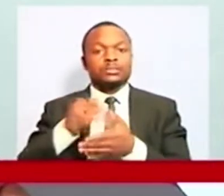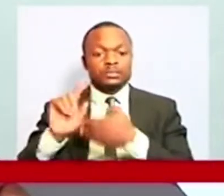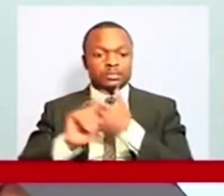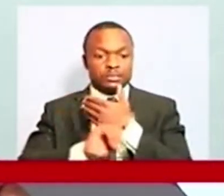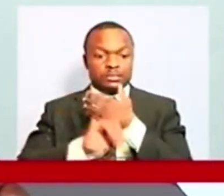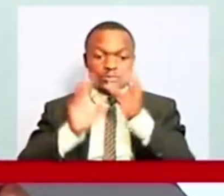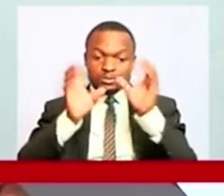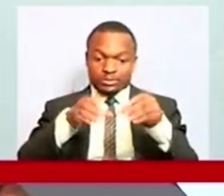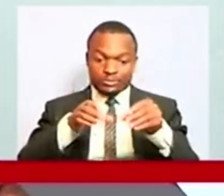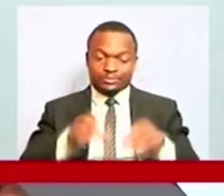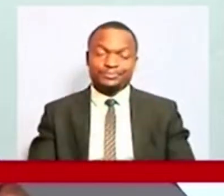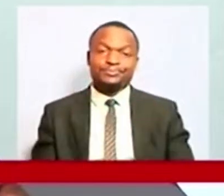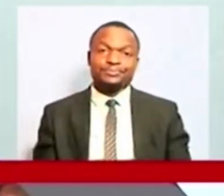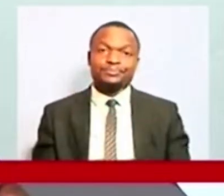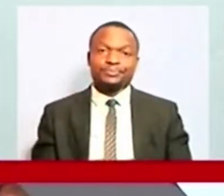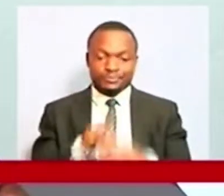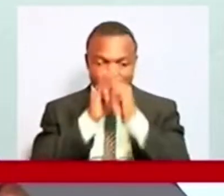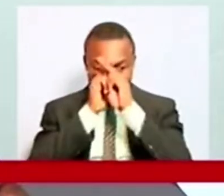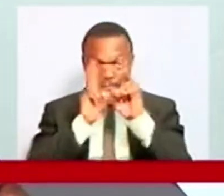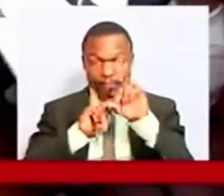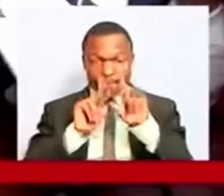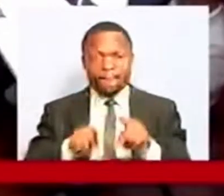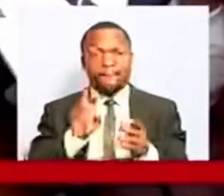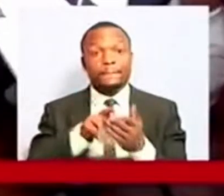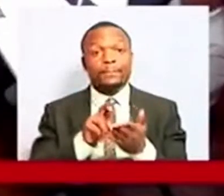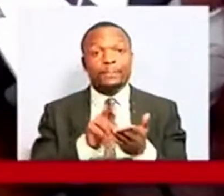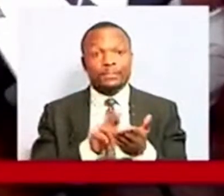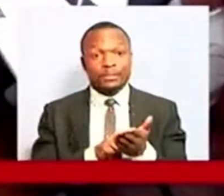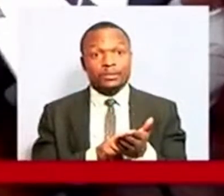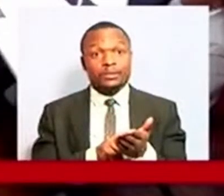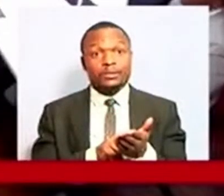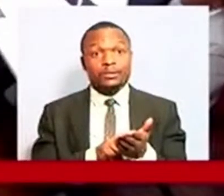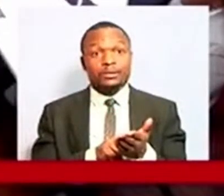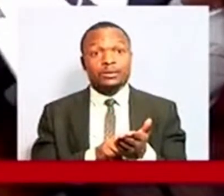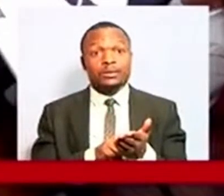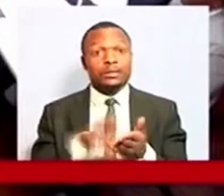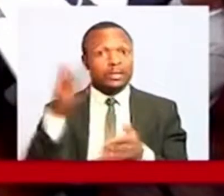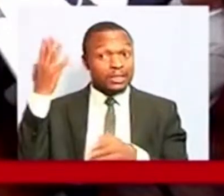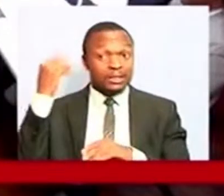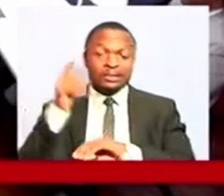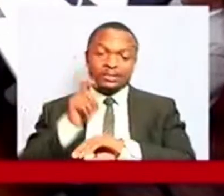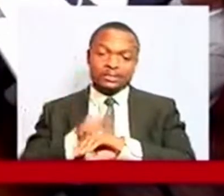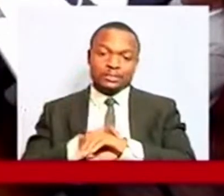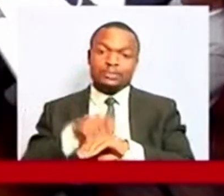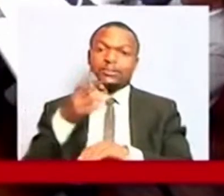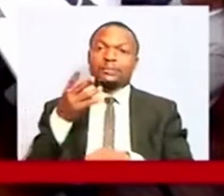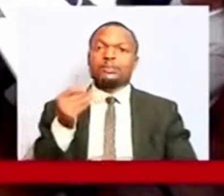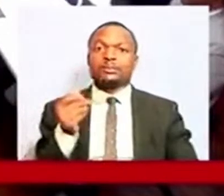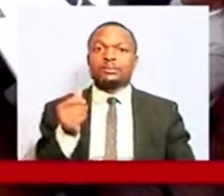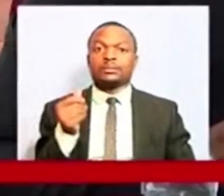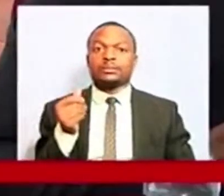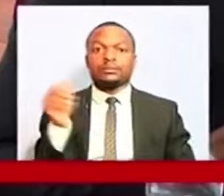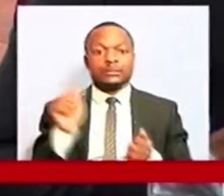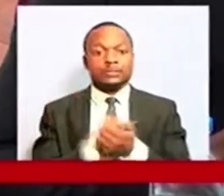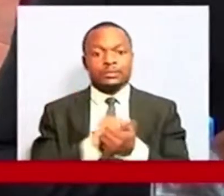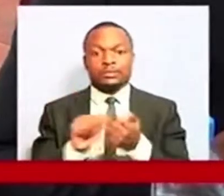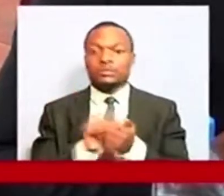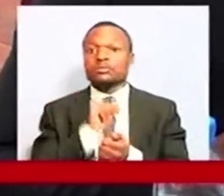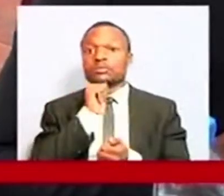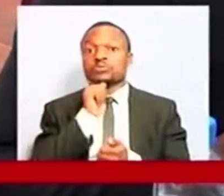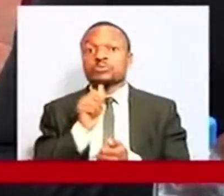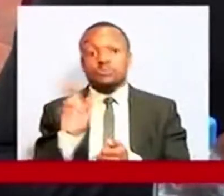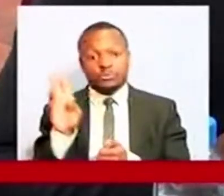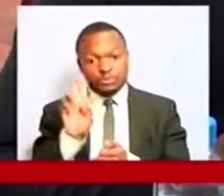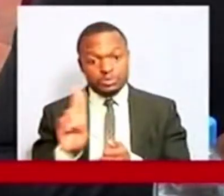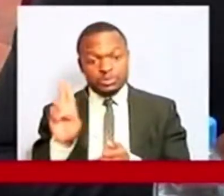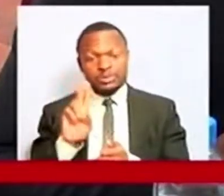Council? Honorable Chair, the report is speaking to us at that time. The money for disaster was not spent